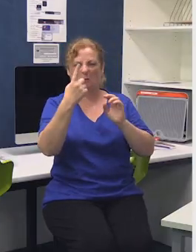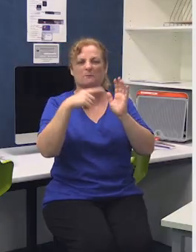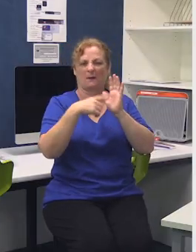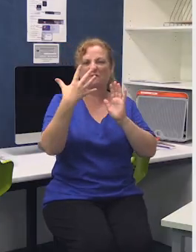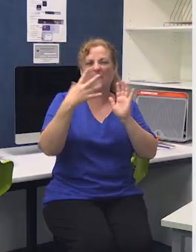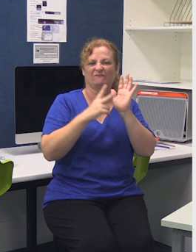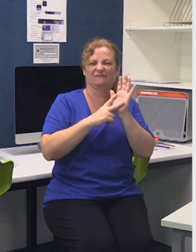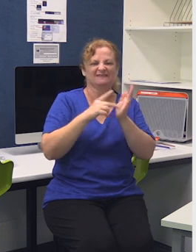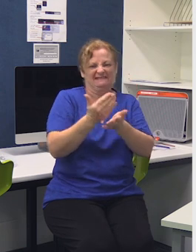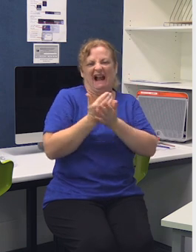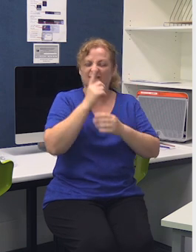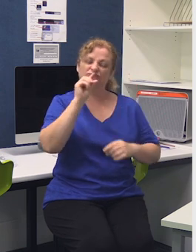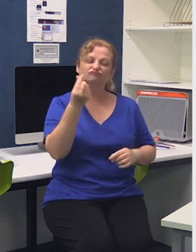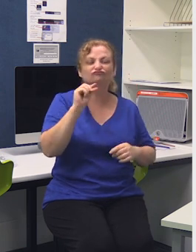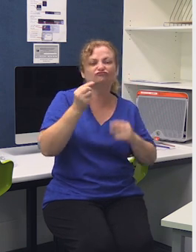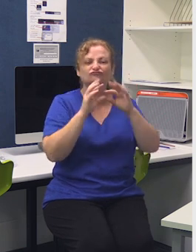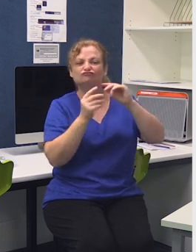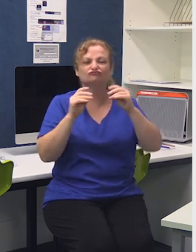and handle a circuit.